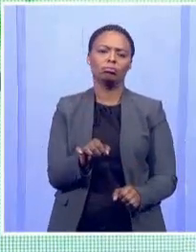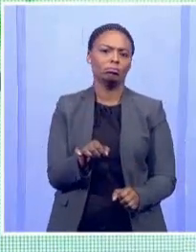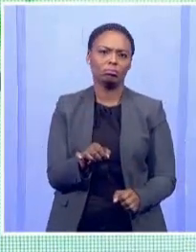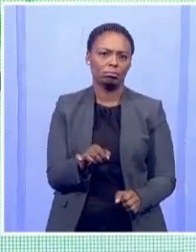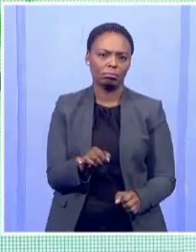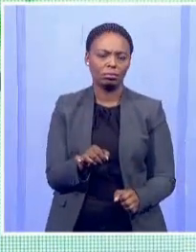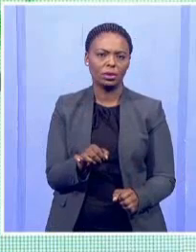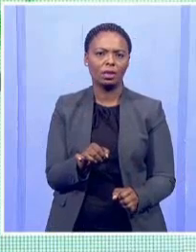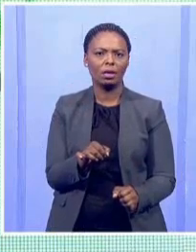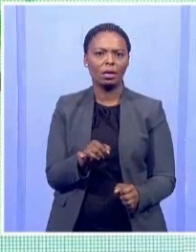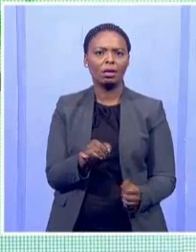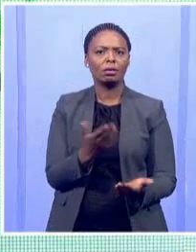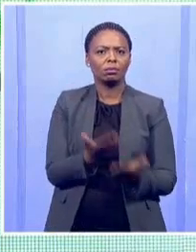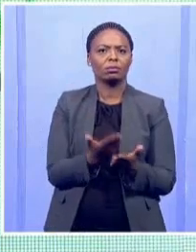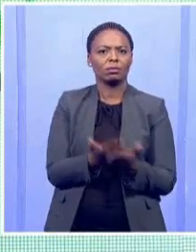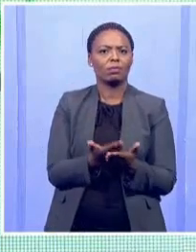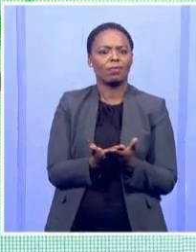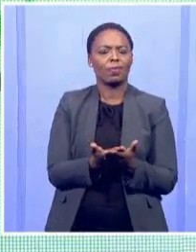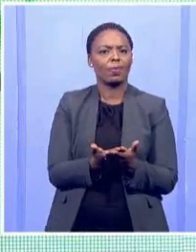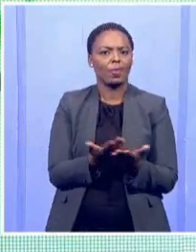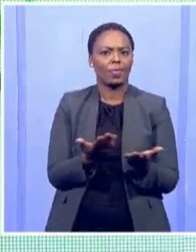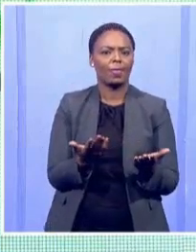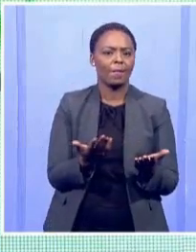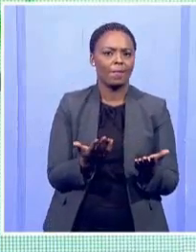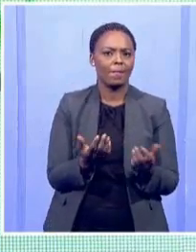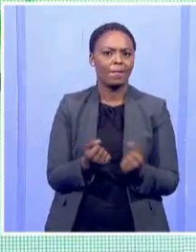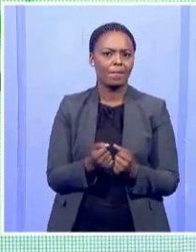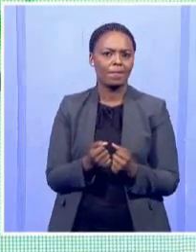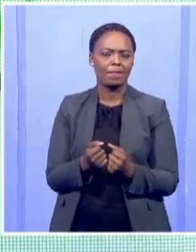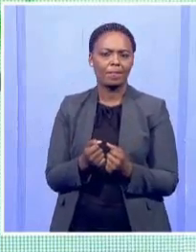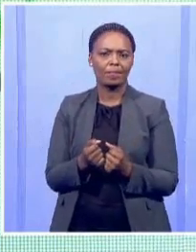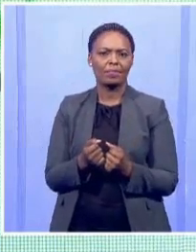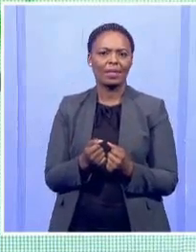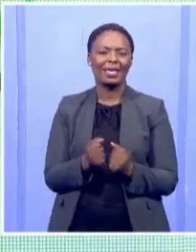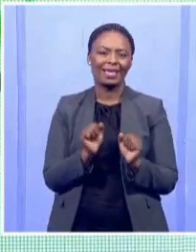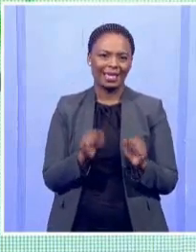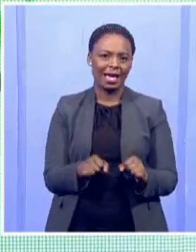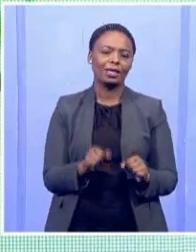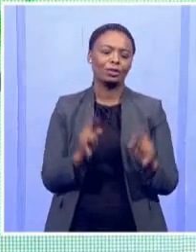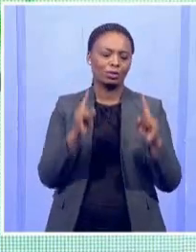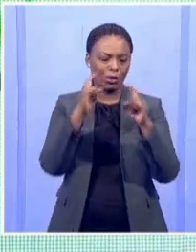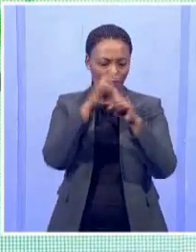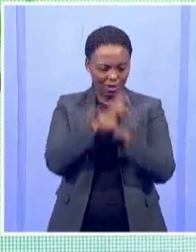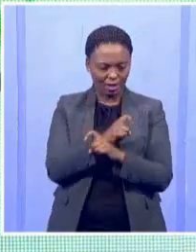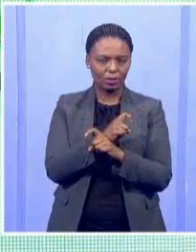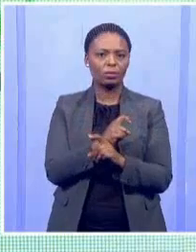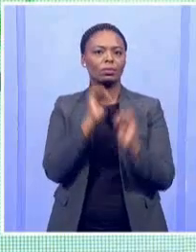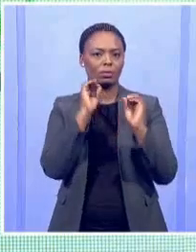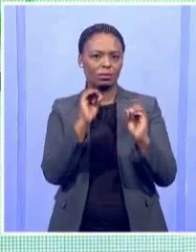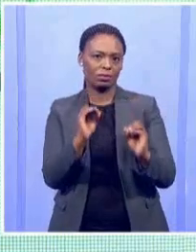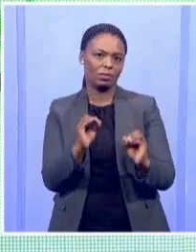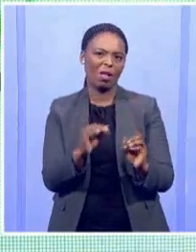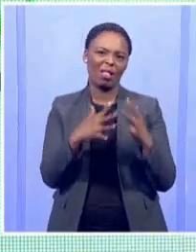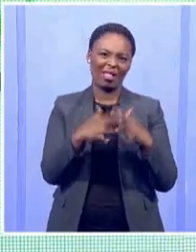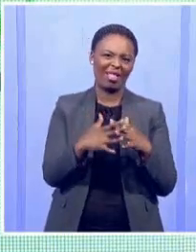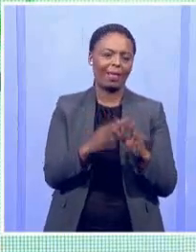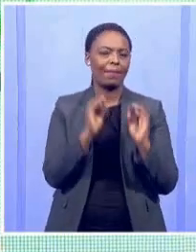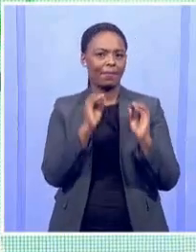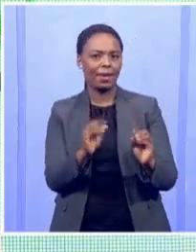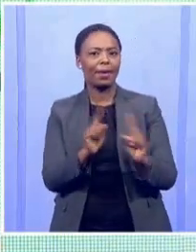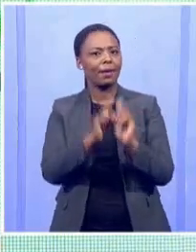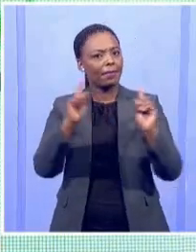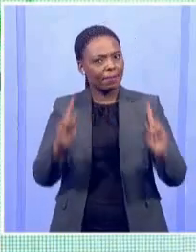even we know that currently even very complicated procedures can be done